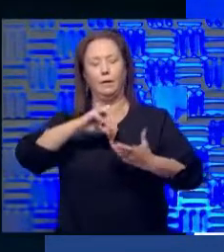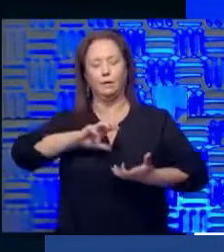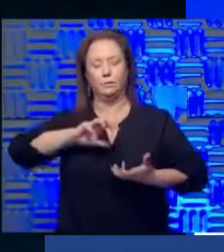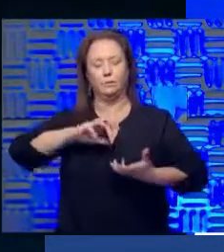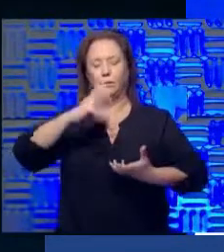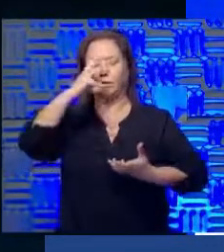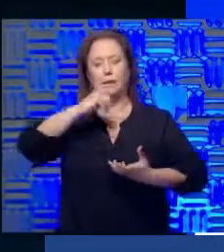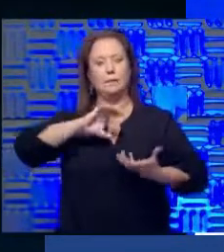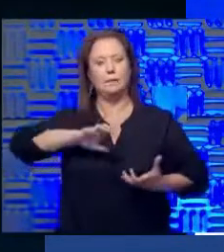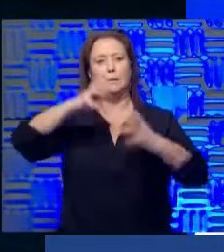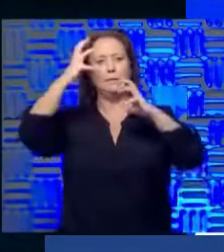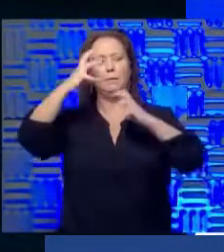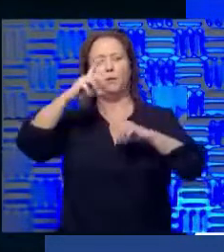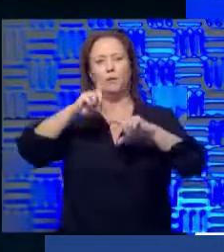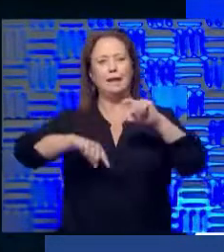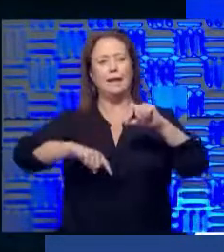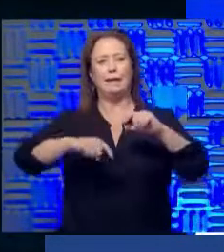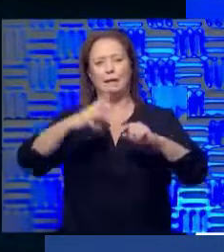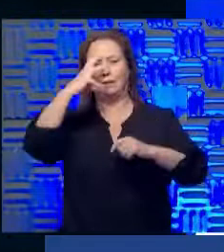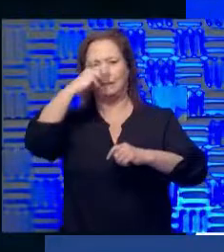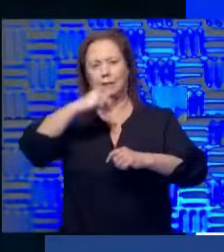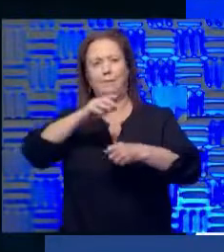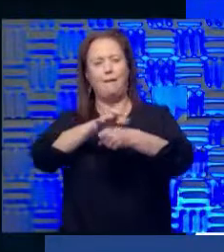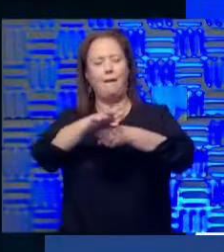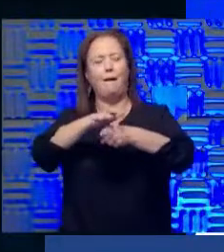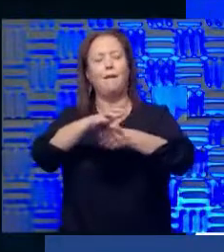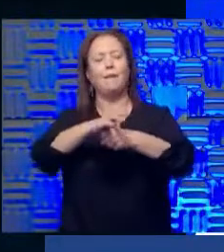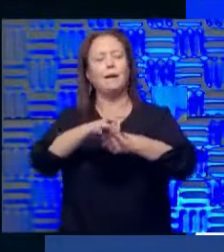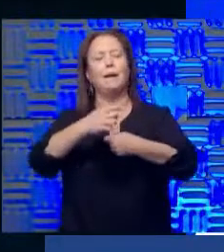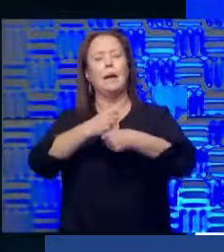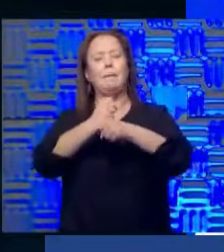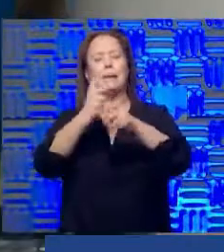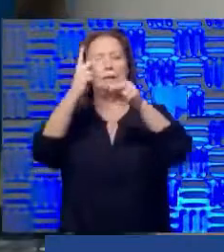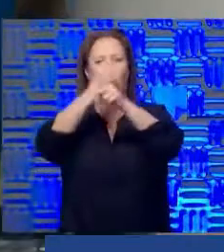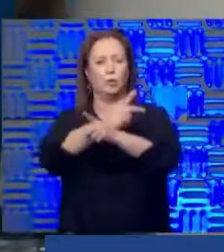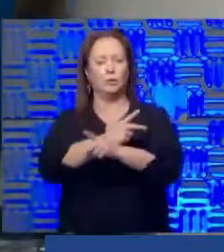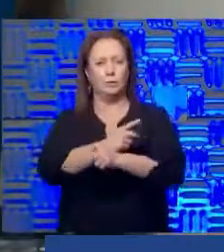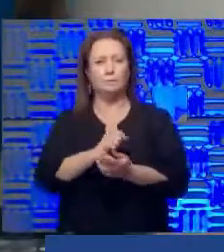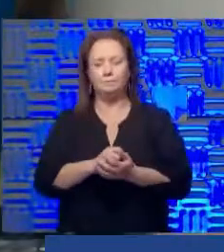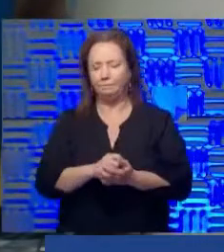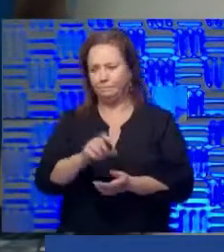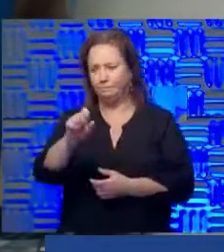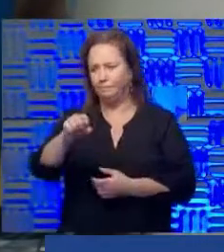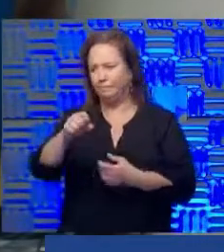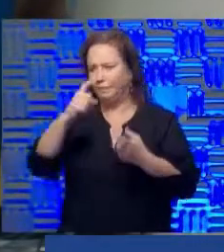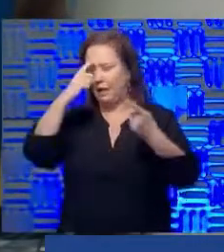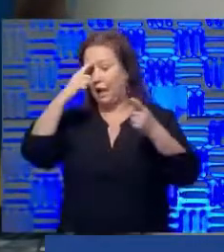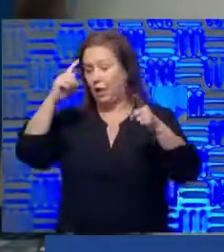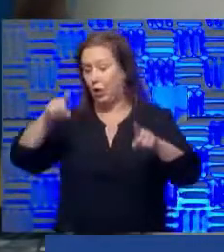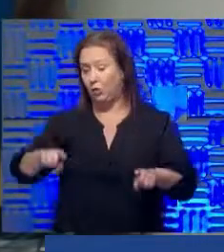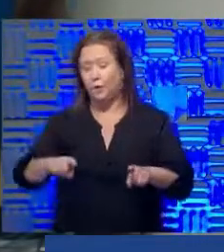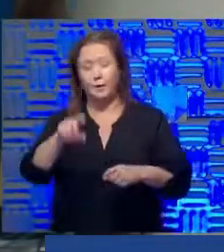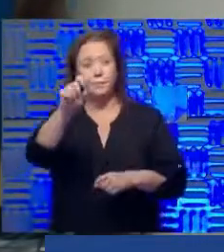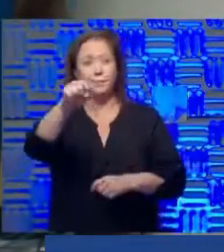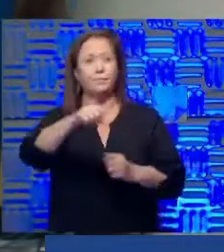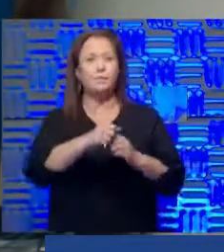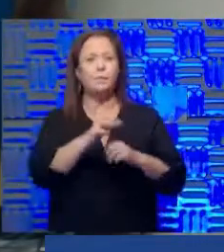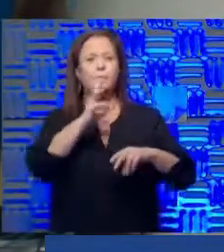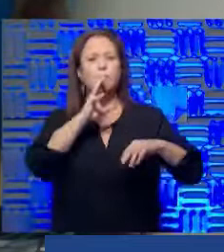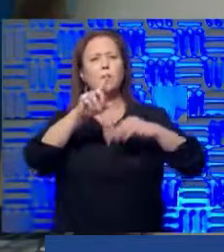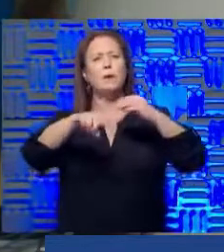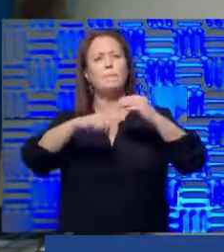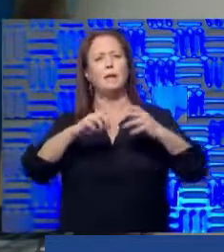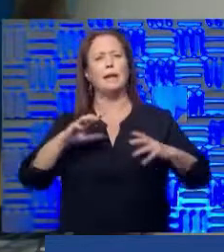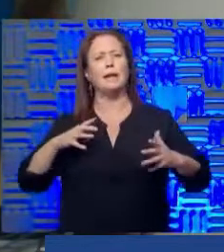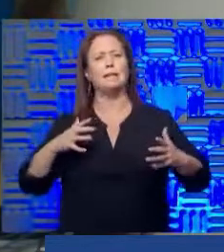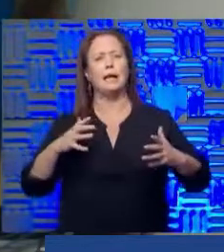deprived, makes everything worse. Very much agree with that. So what we're talking about with anxiety is